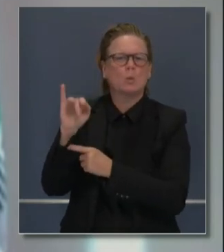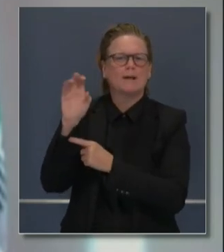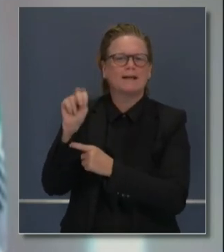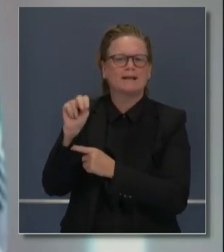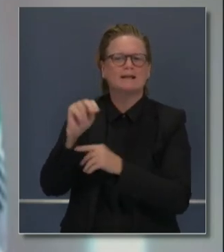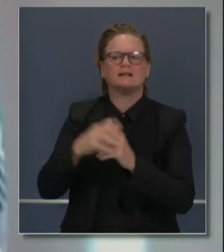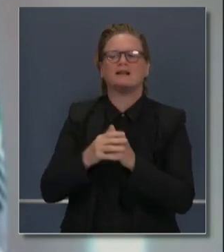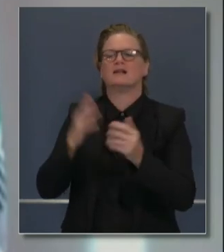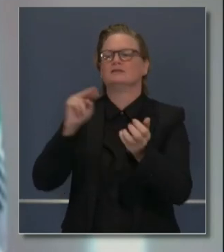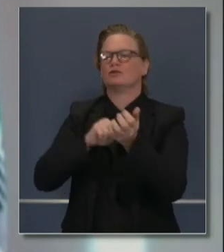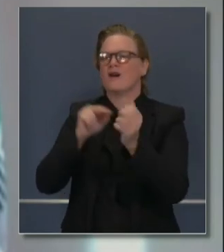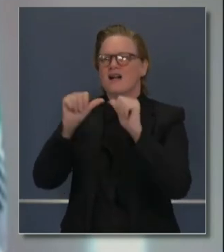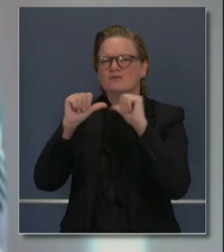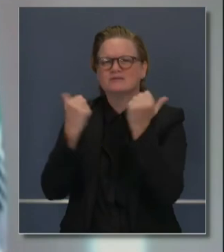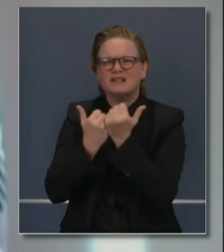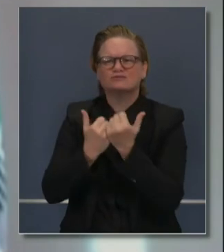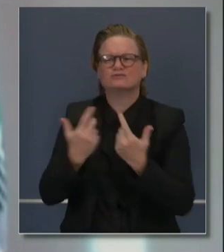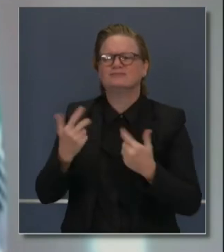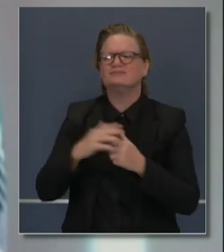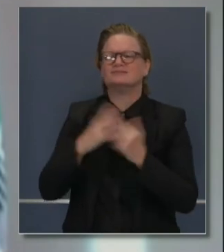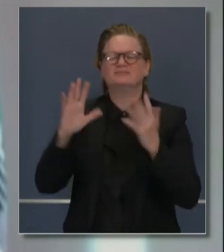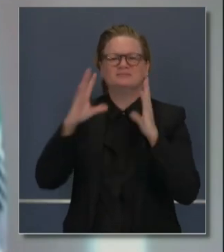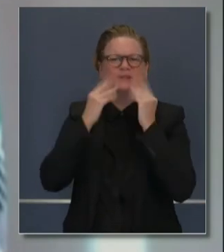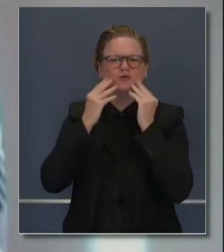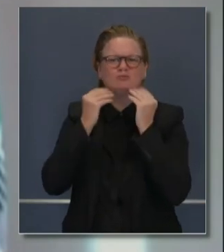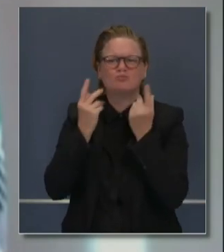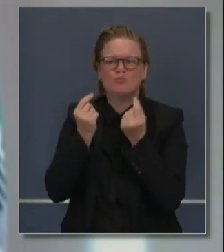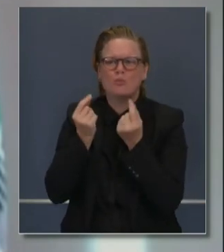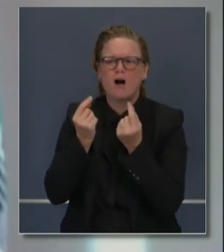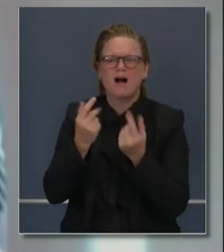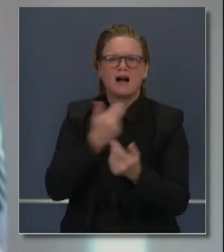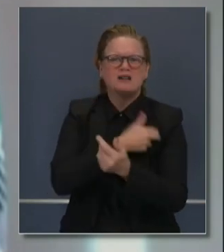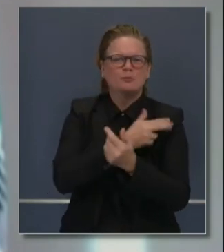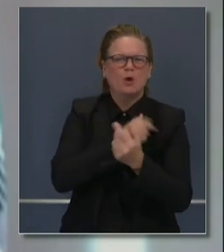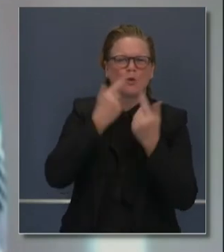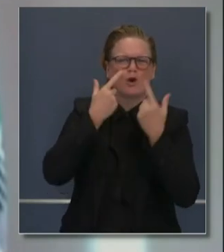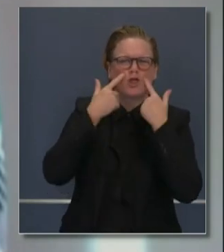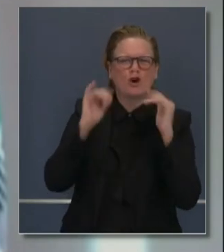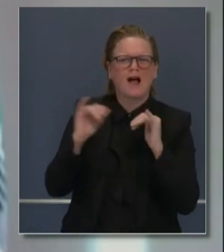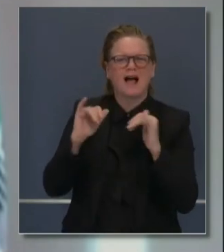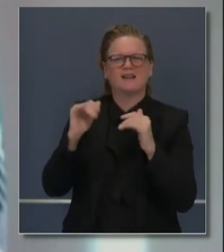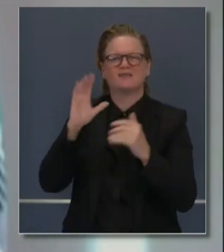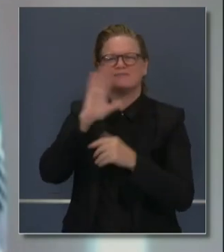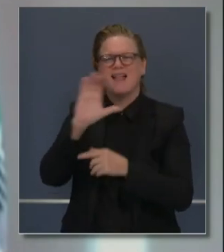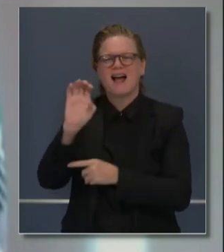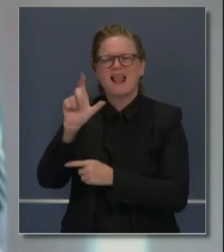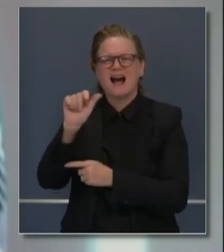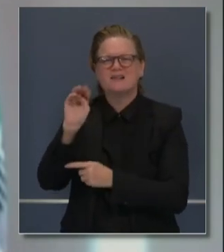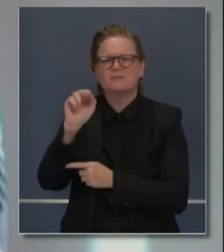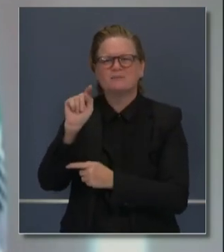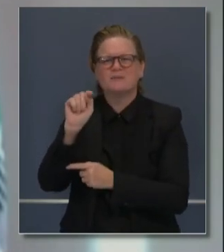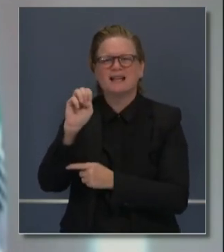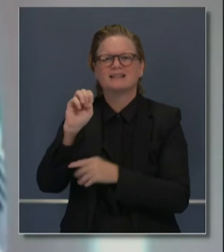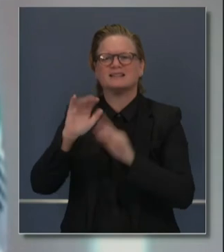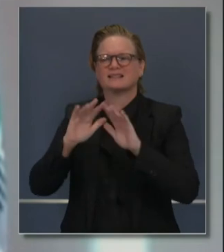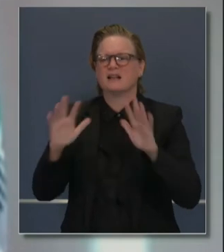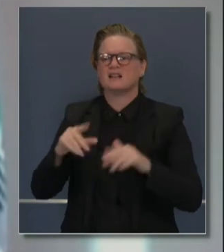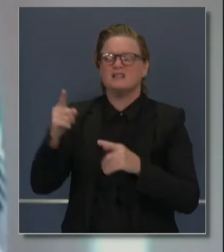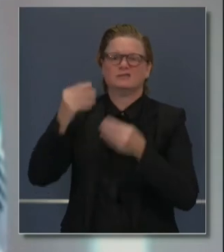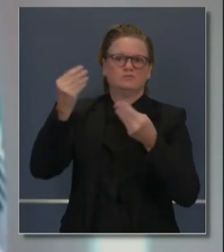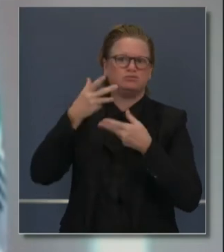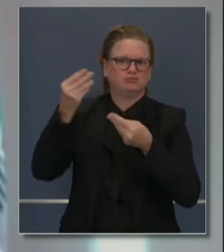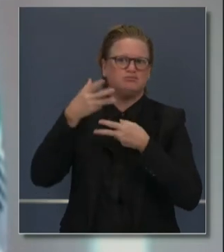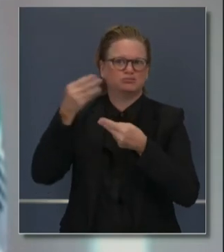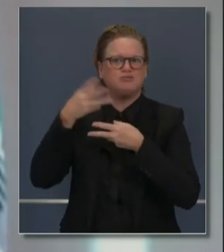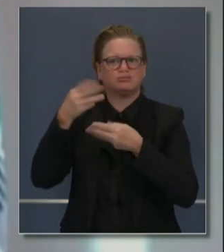feel like on the ground for members. You know, we're in this together is really the big message. And different groups need different things. Our